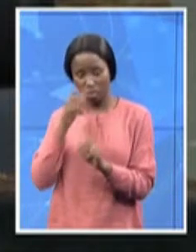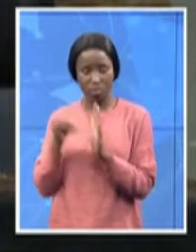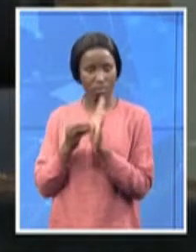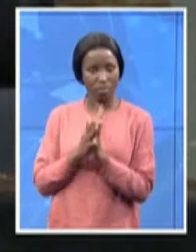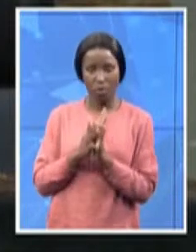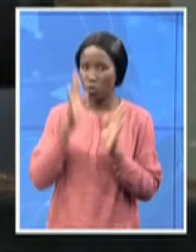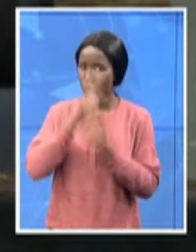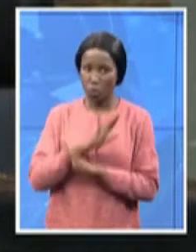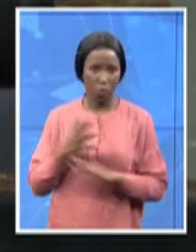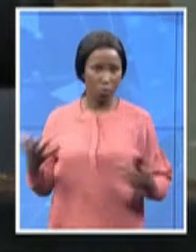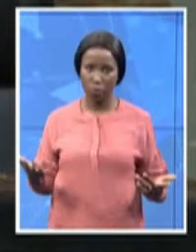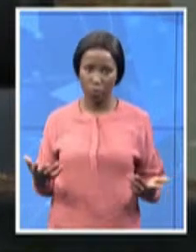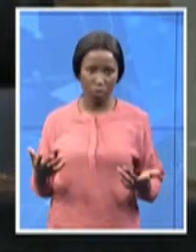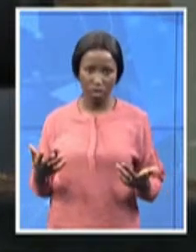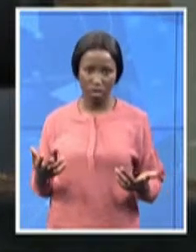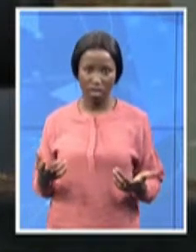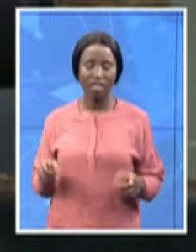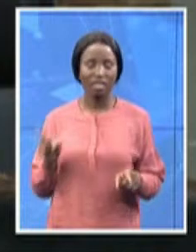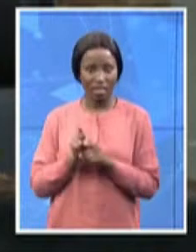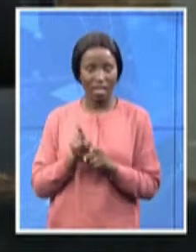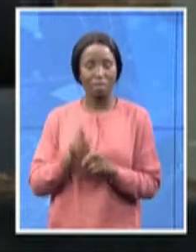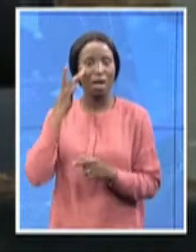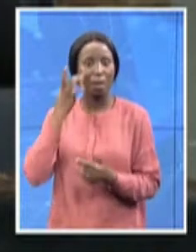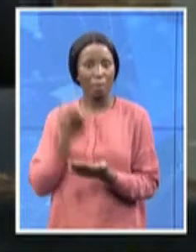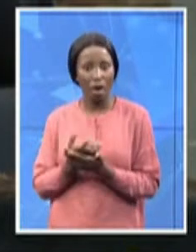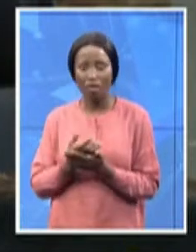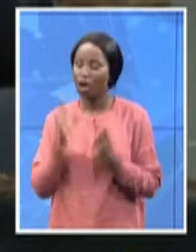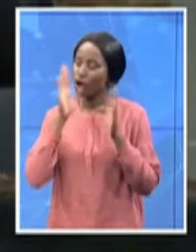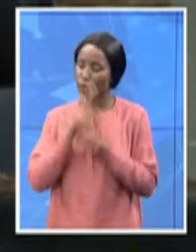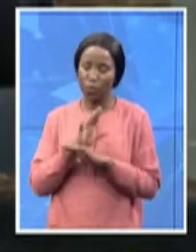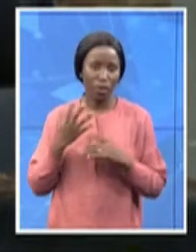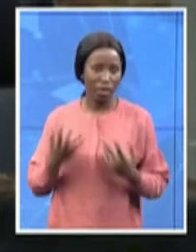received the emails on those requests.